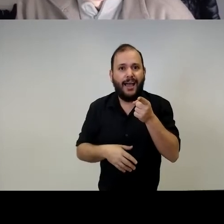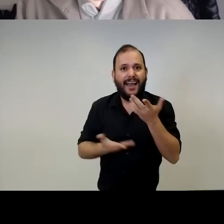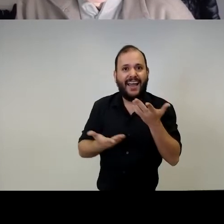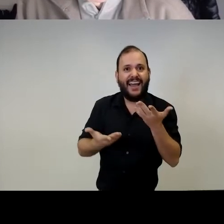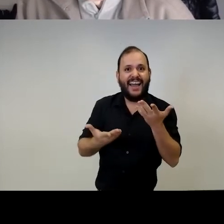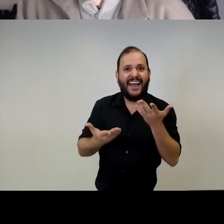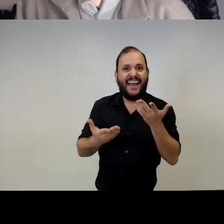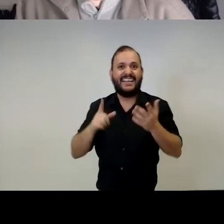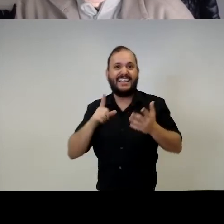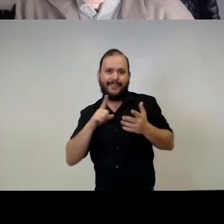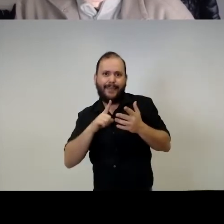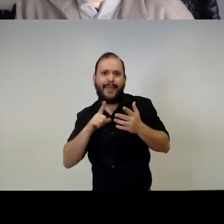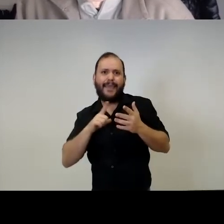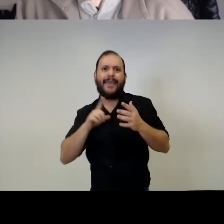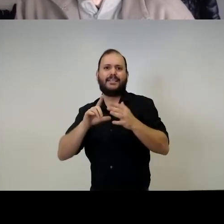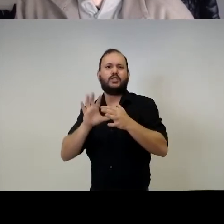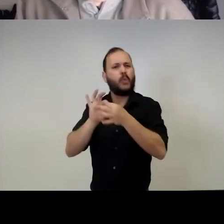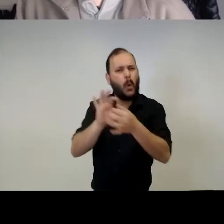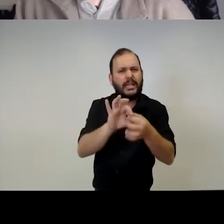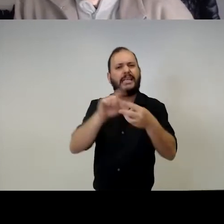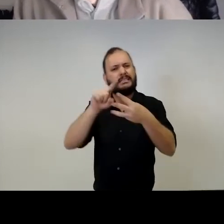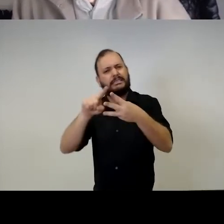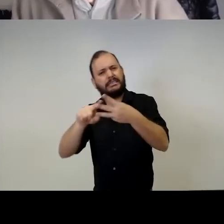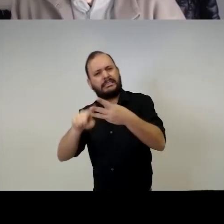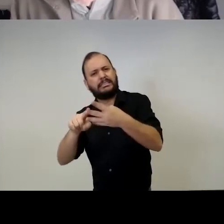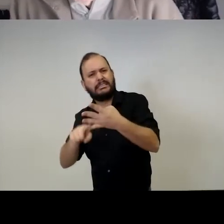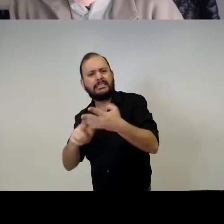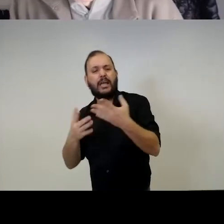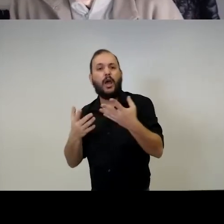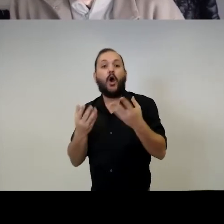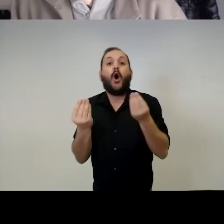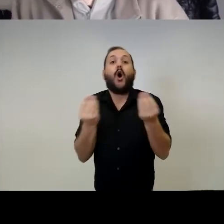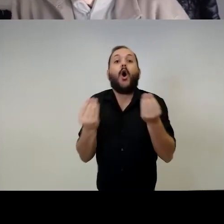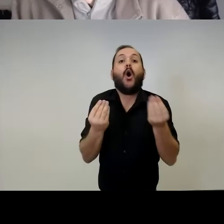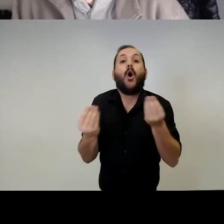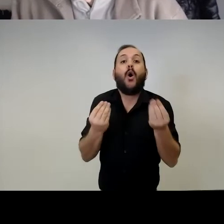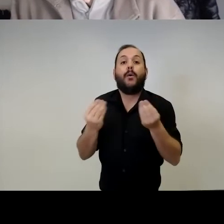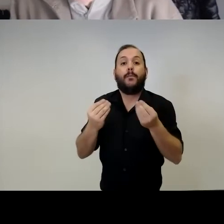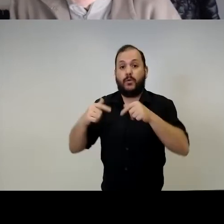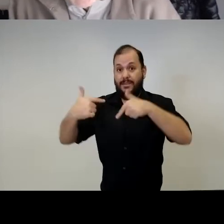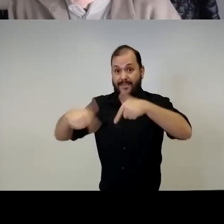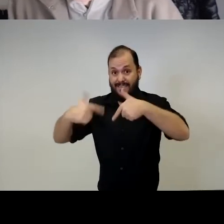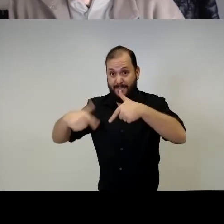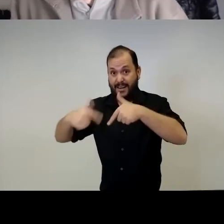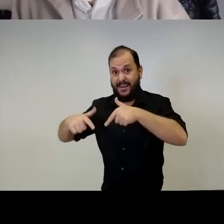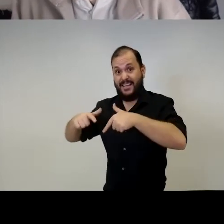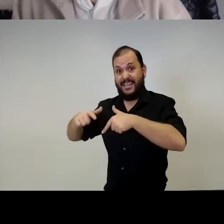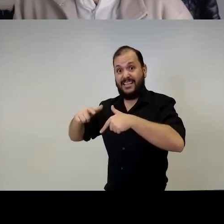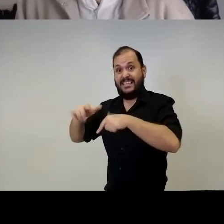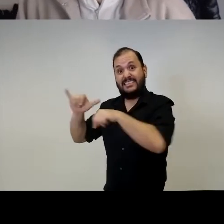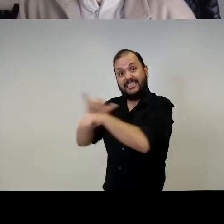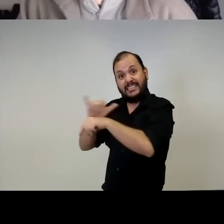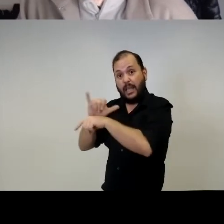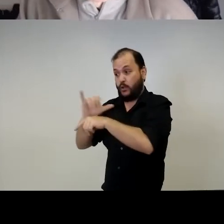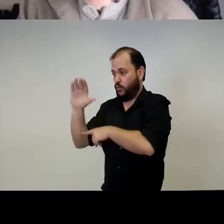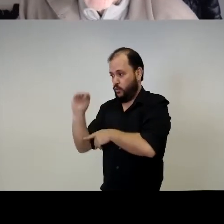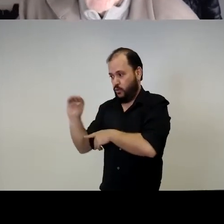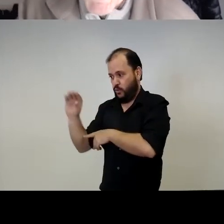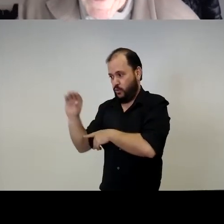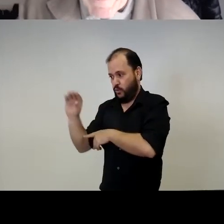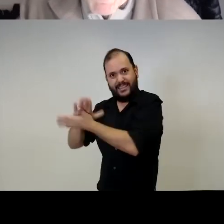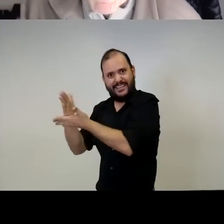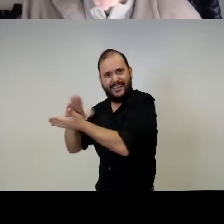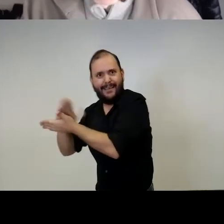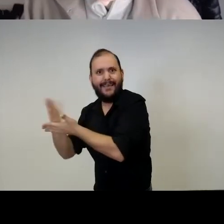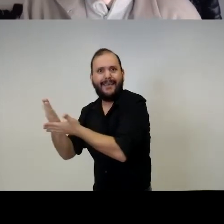where interventions are very short, when working into a spoken language and working into a sign language. Remember, I told you about